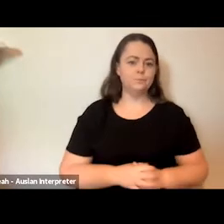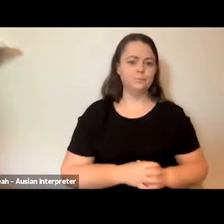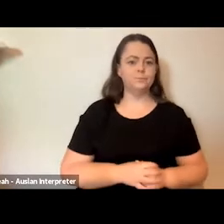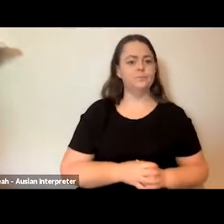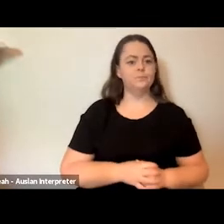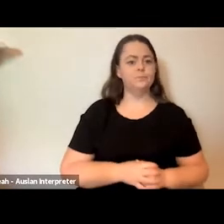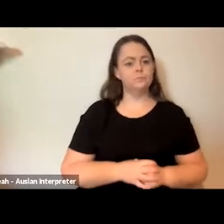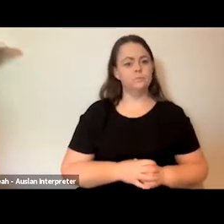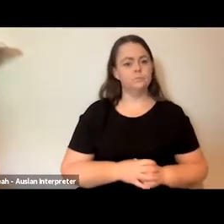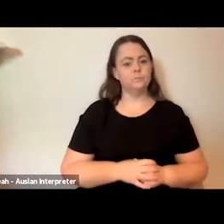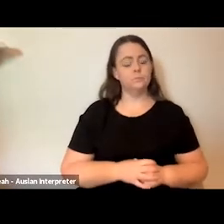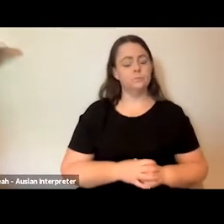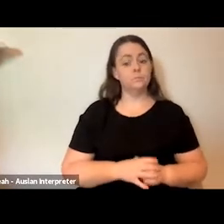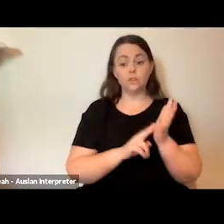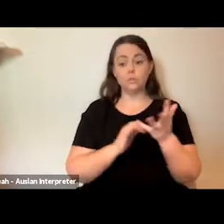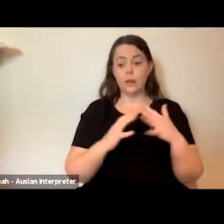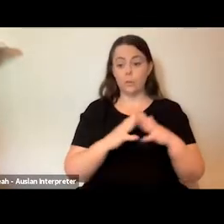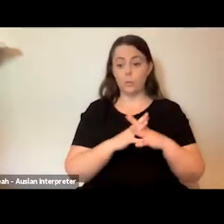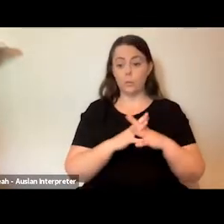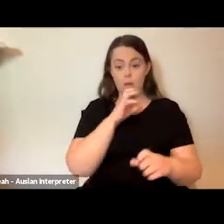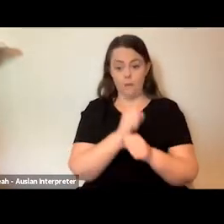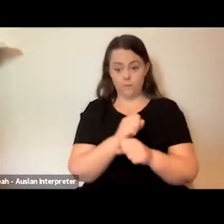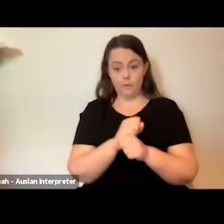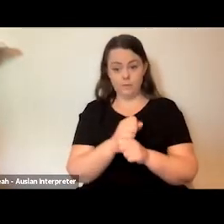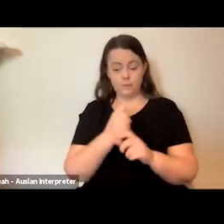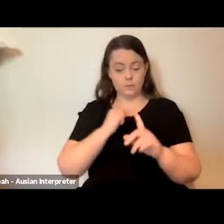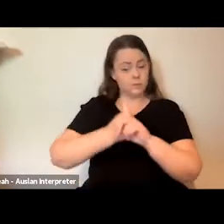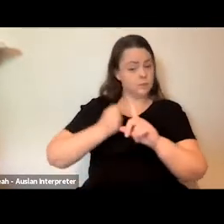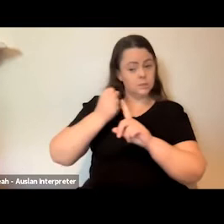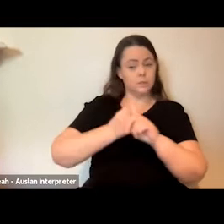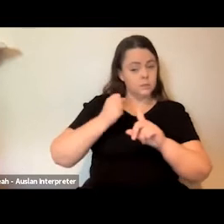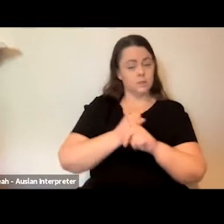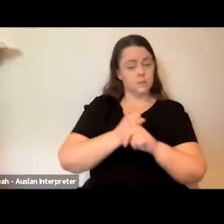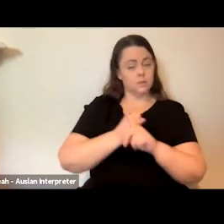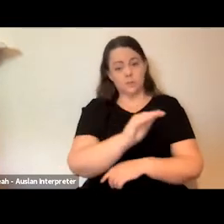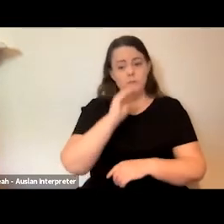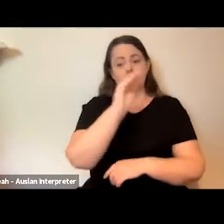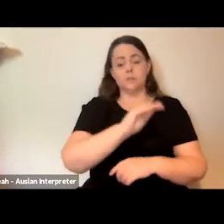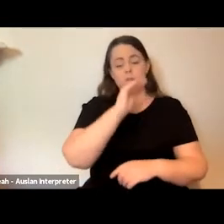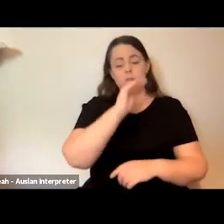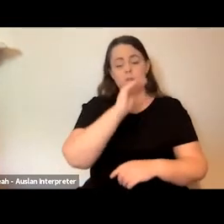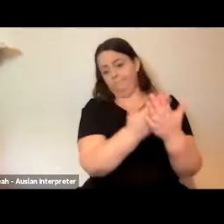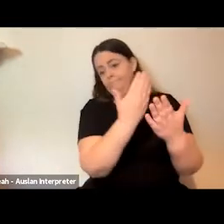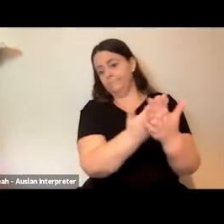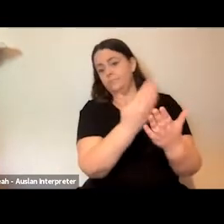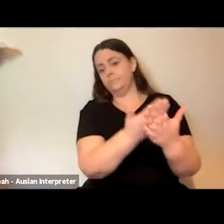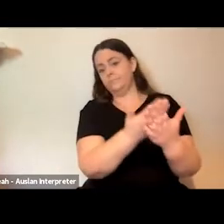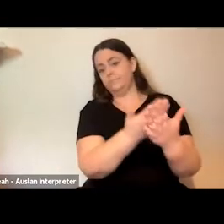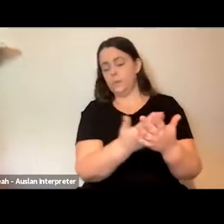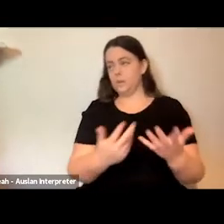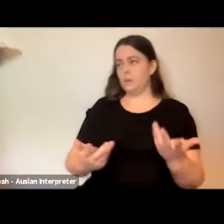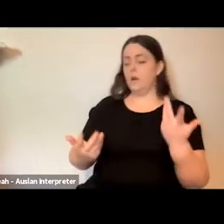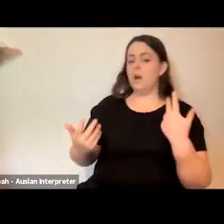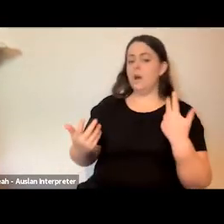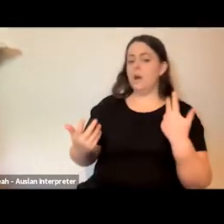on the New South Wales government to respond to the recommendations that were released as part of the Special Commission of Inquiry